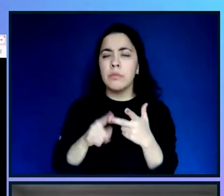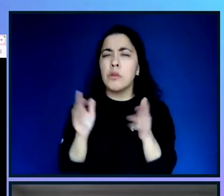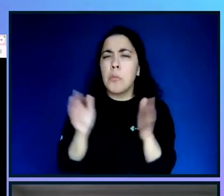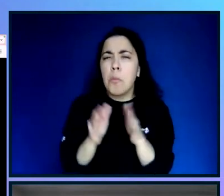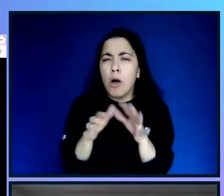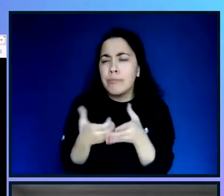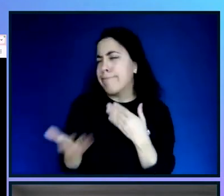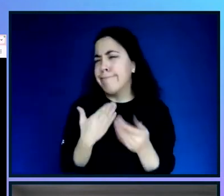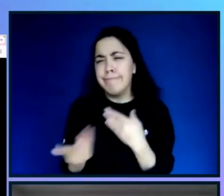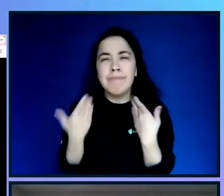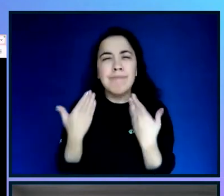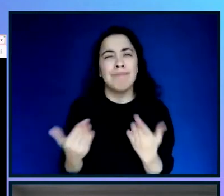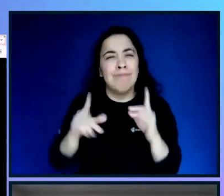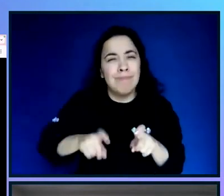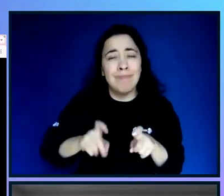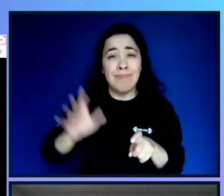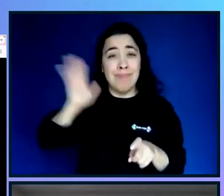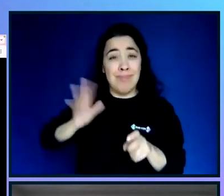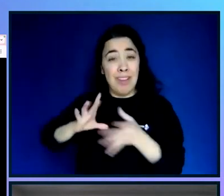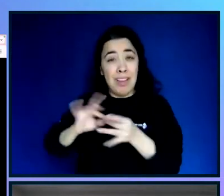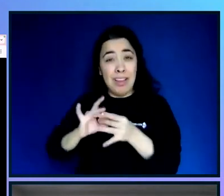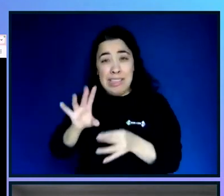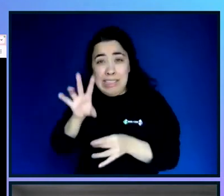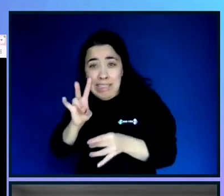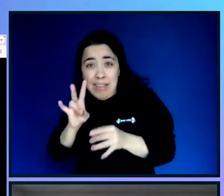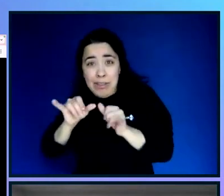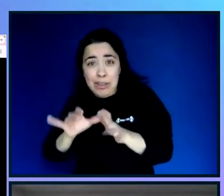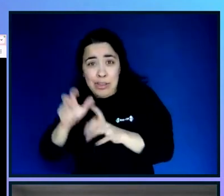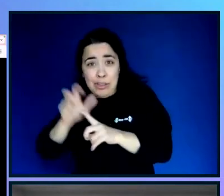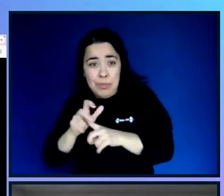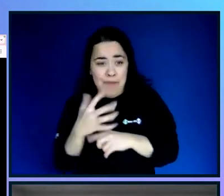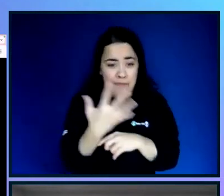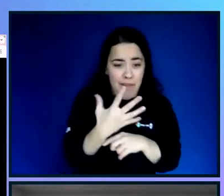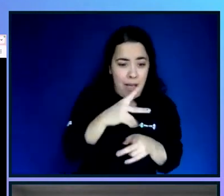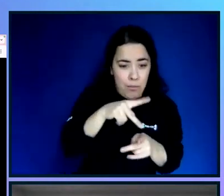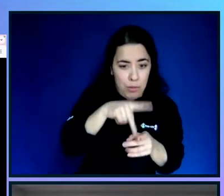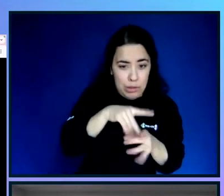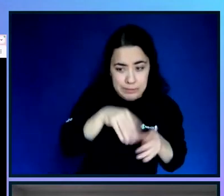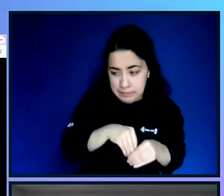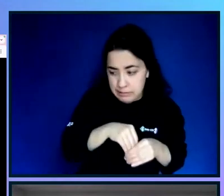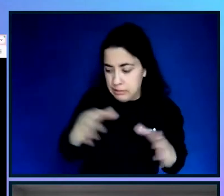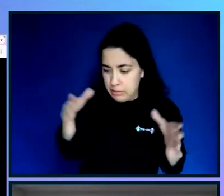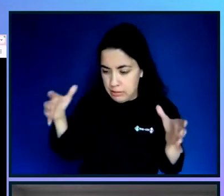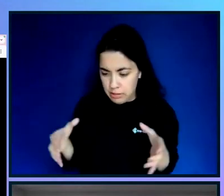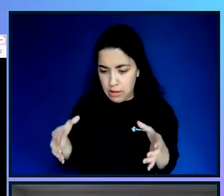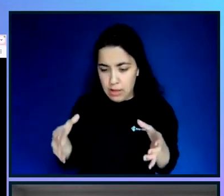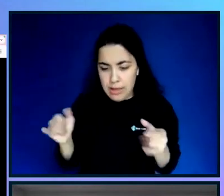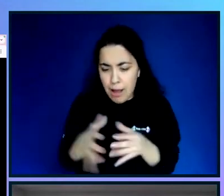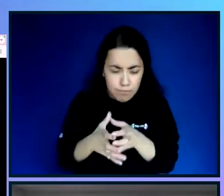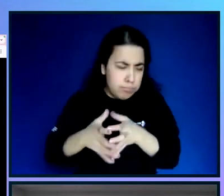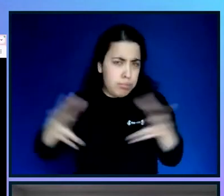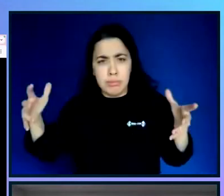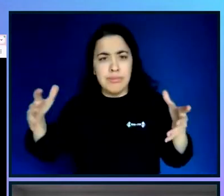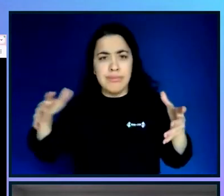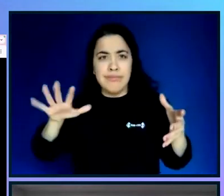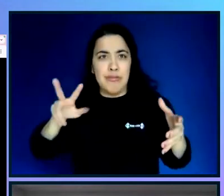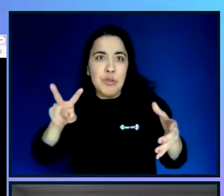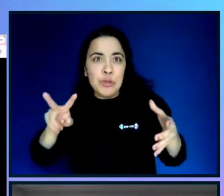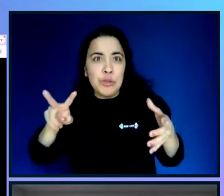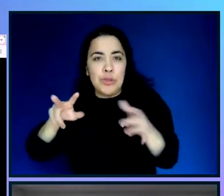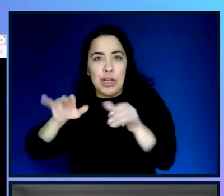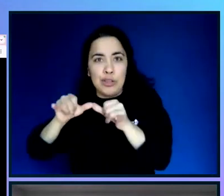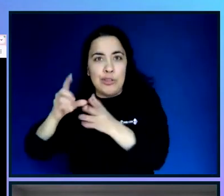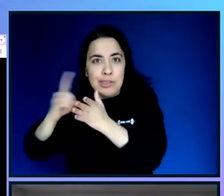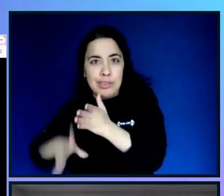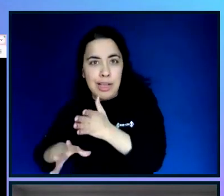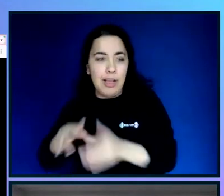champions and 5 bootcamp participants. Now we have 52 engineering, design, and content champions and 20